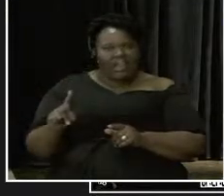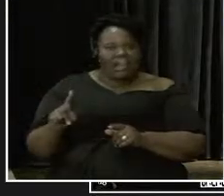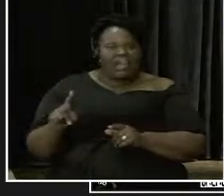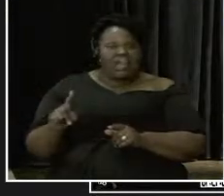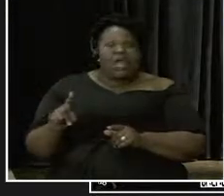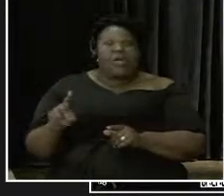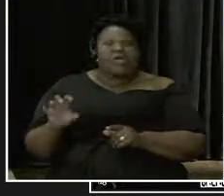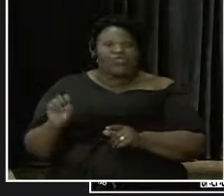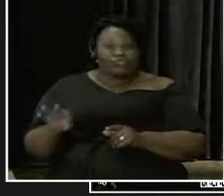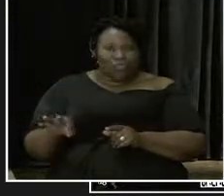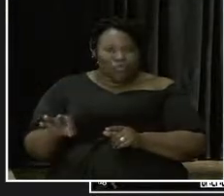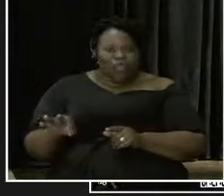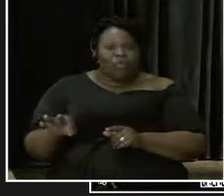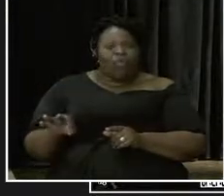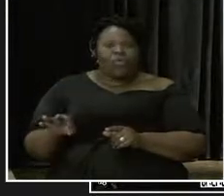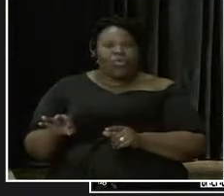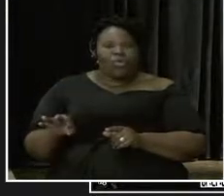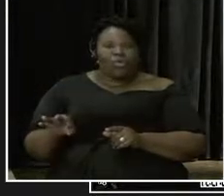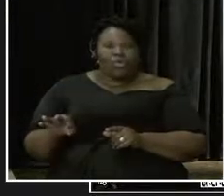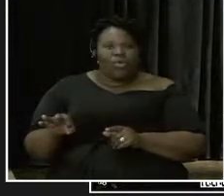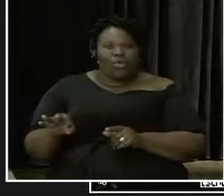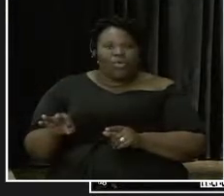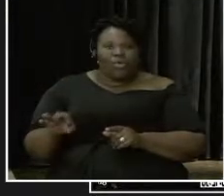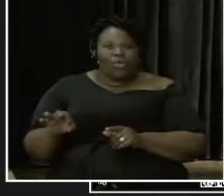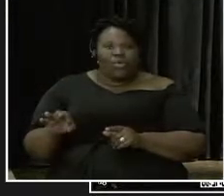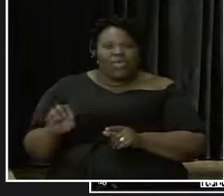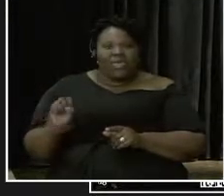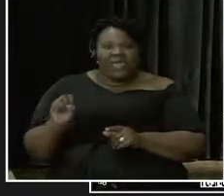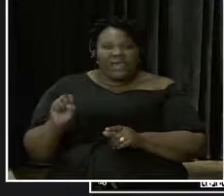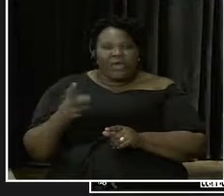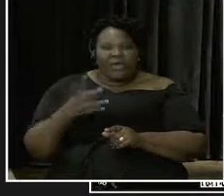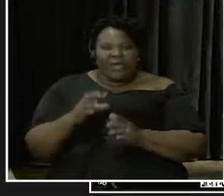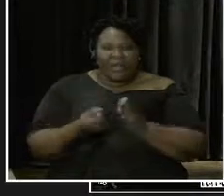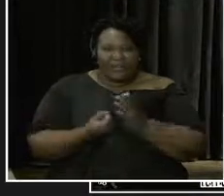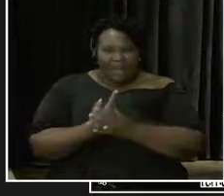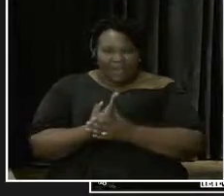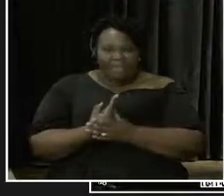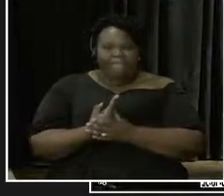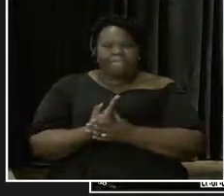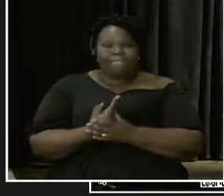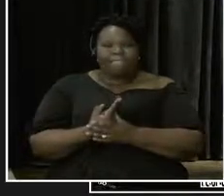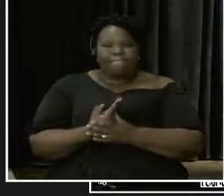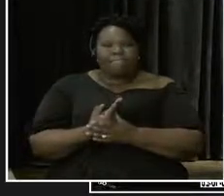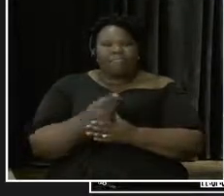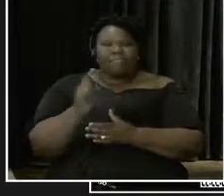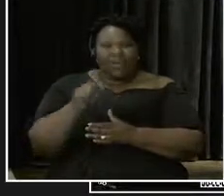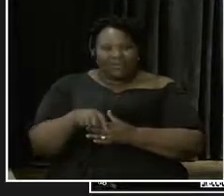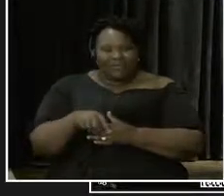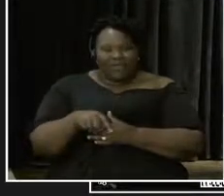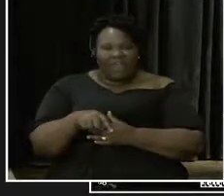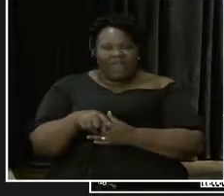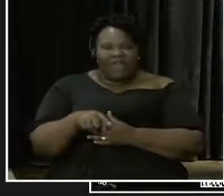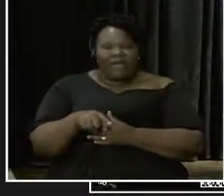So those what happens is that you have to have a performance